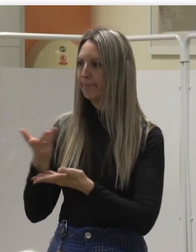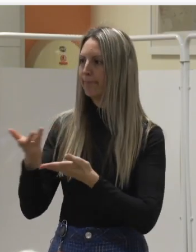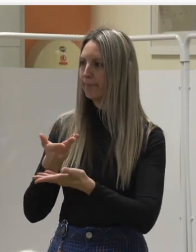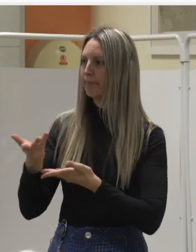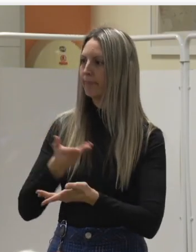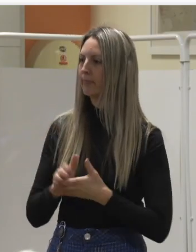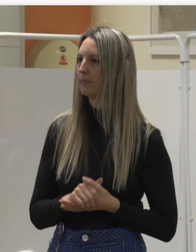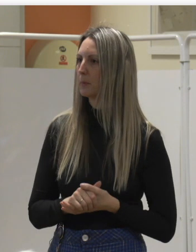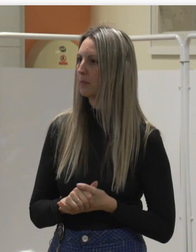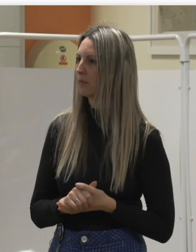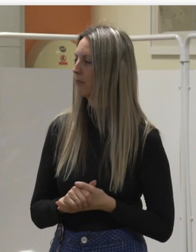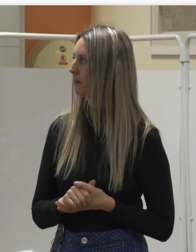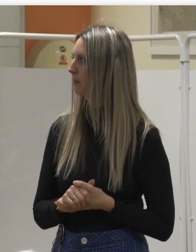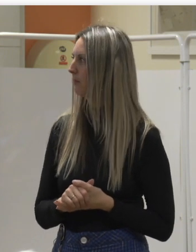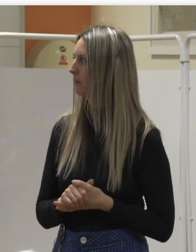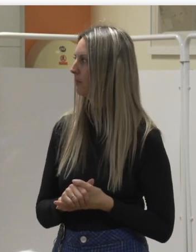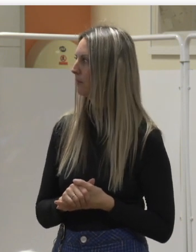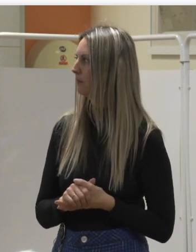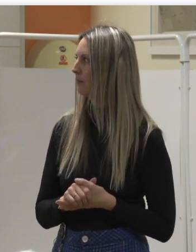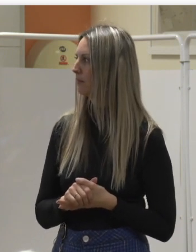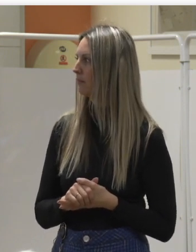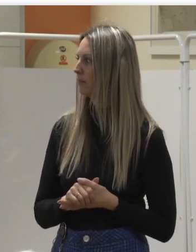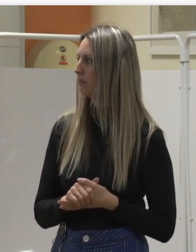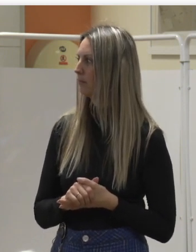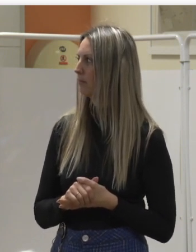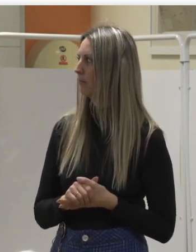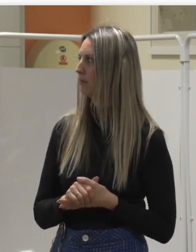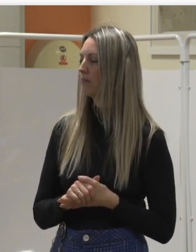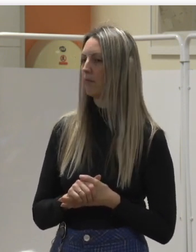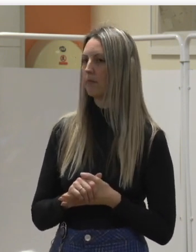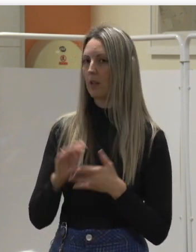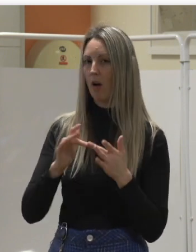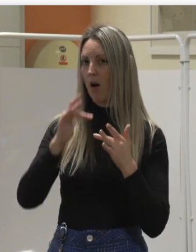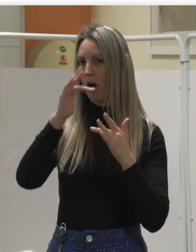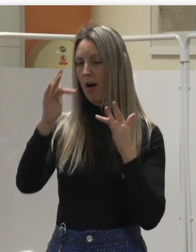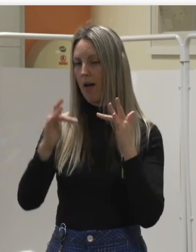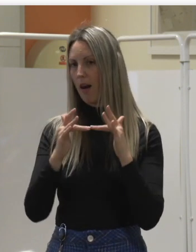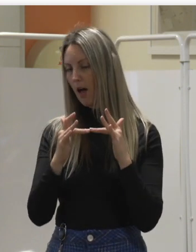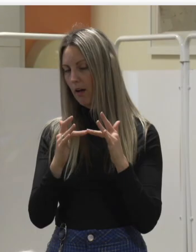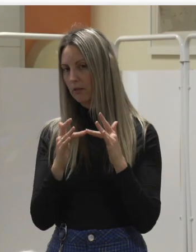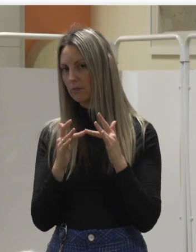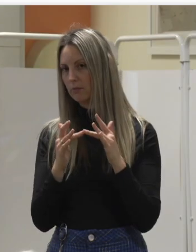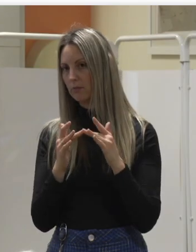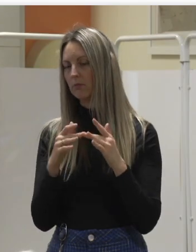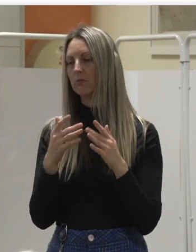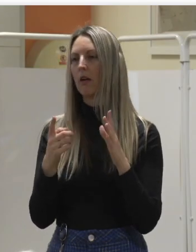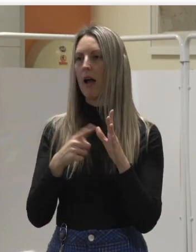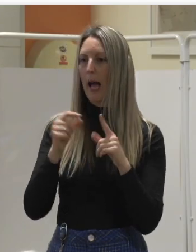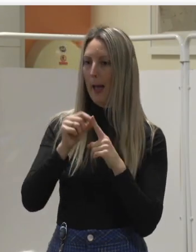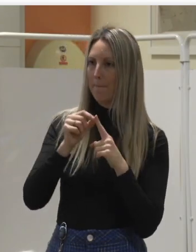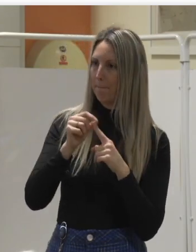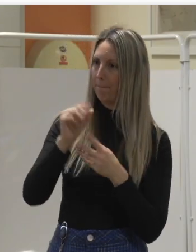also helpful. There are web-based and application on the